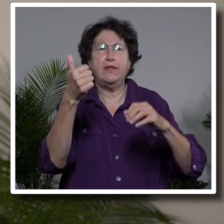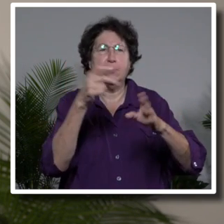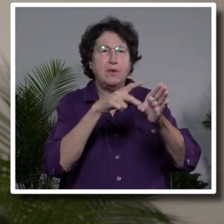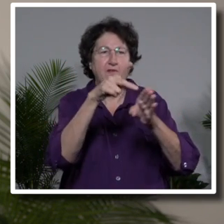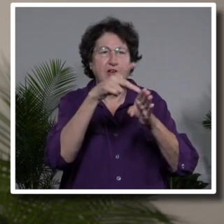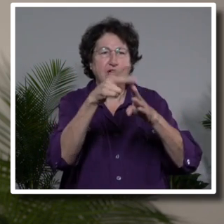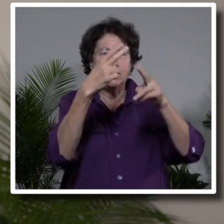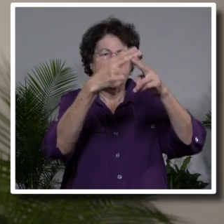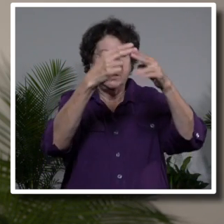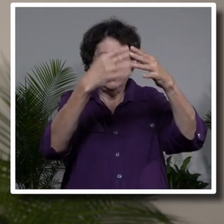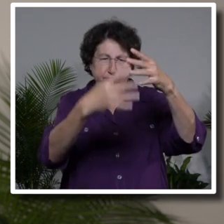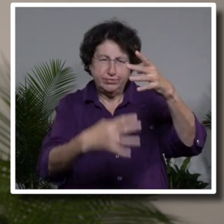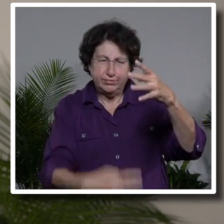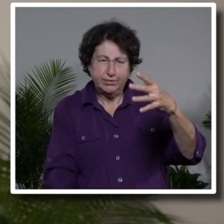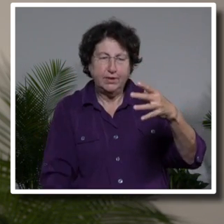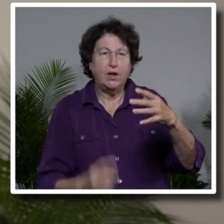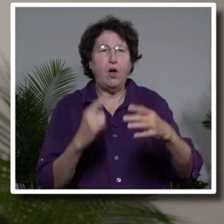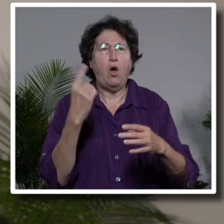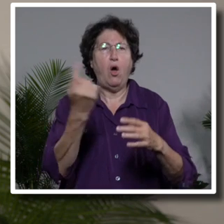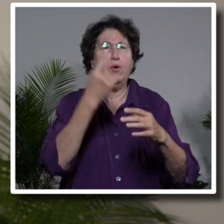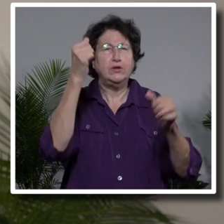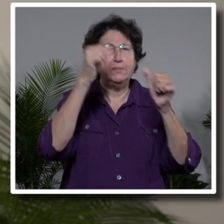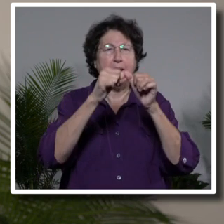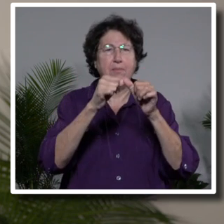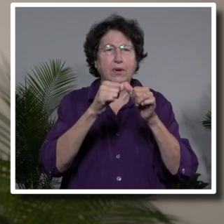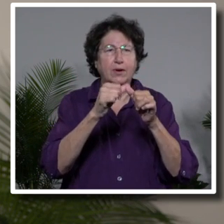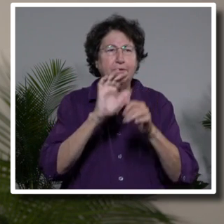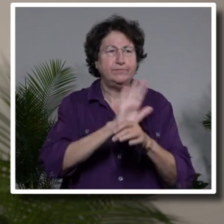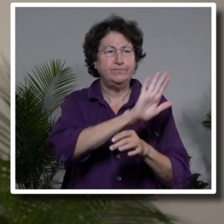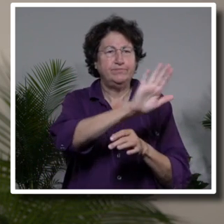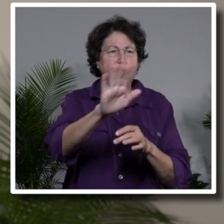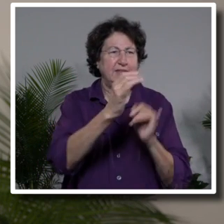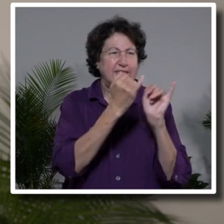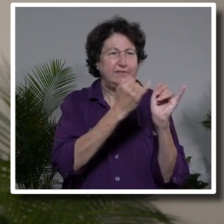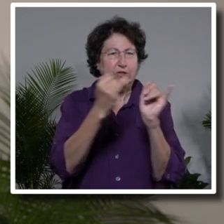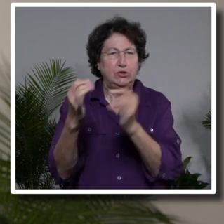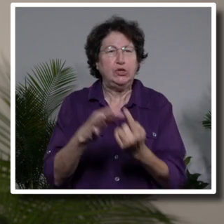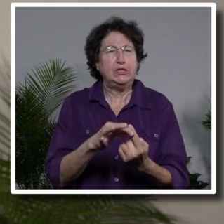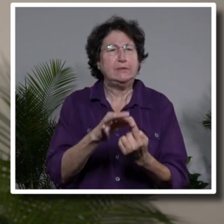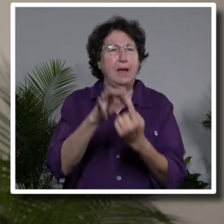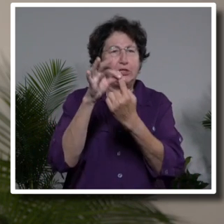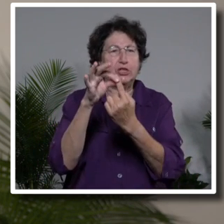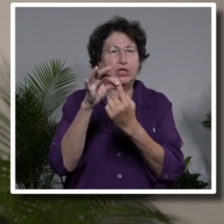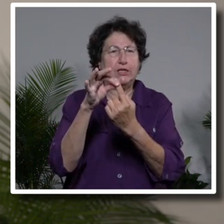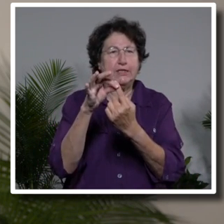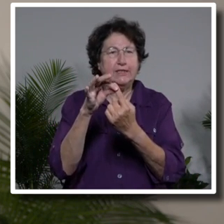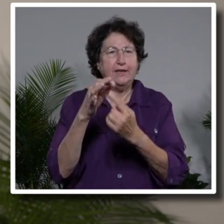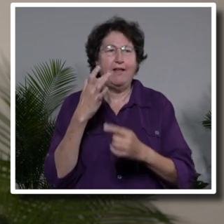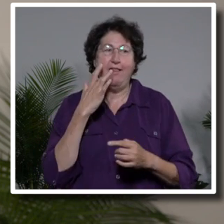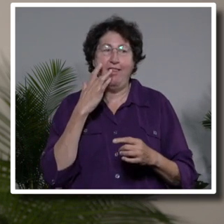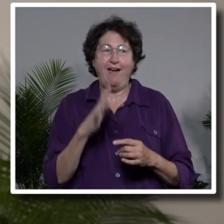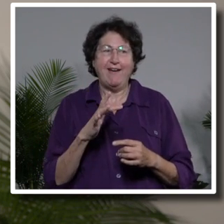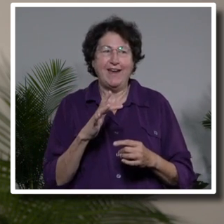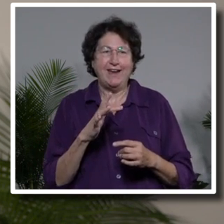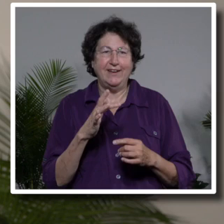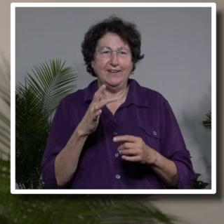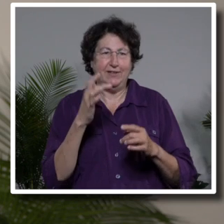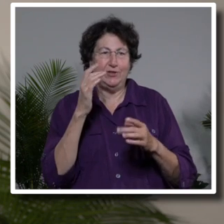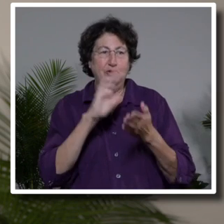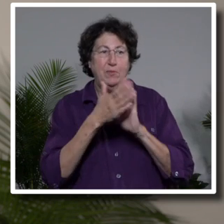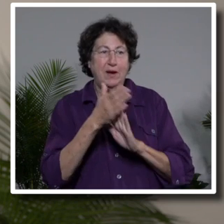on. Always remember how special each and every single one of you are. You are lucky to be